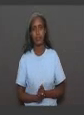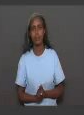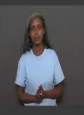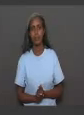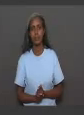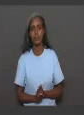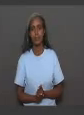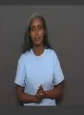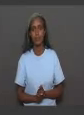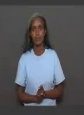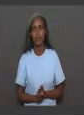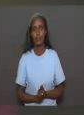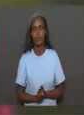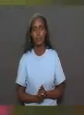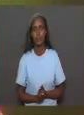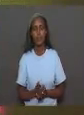180.